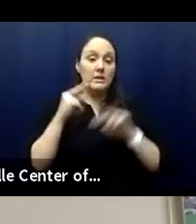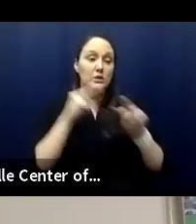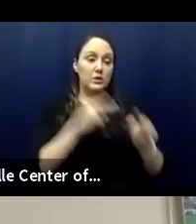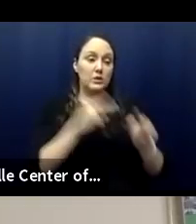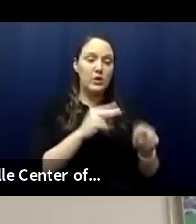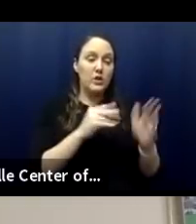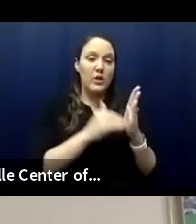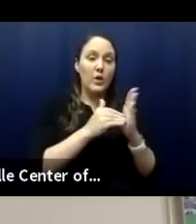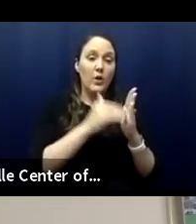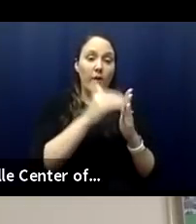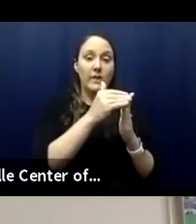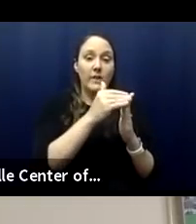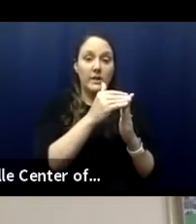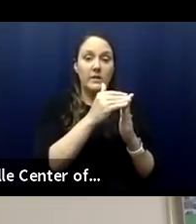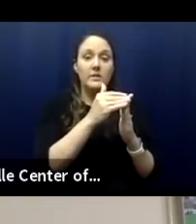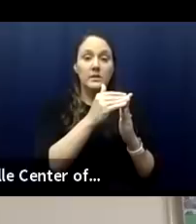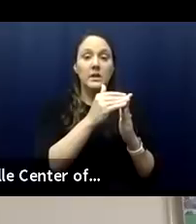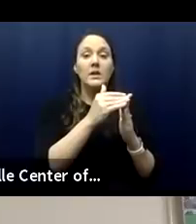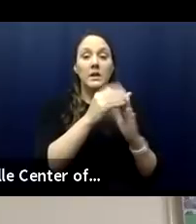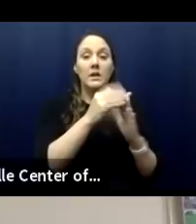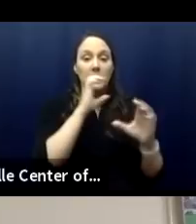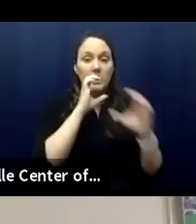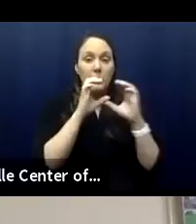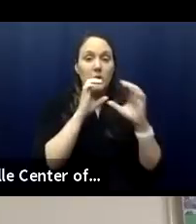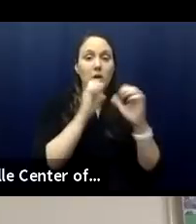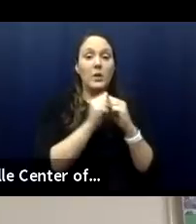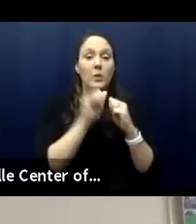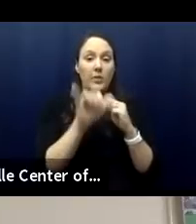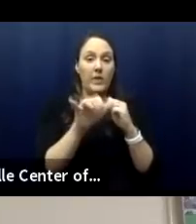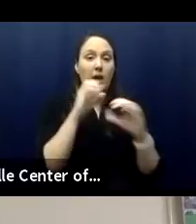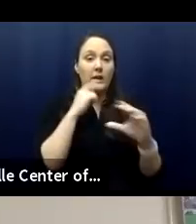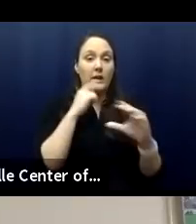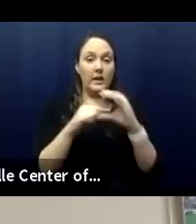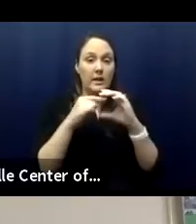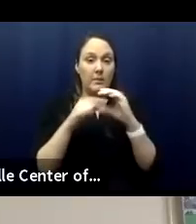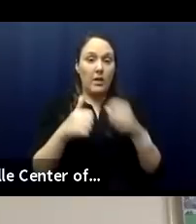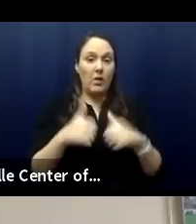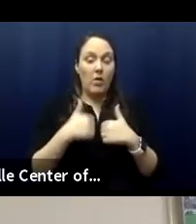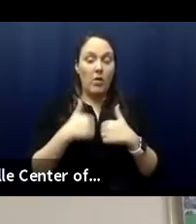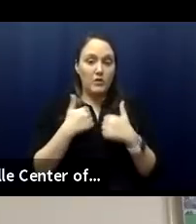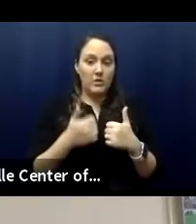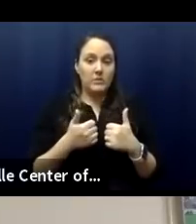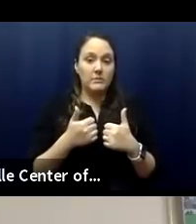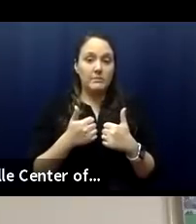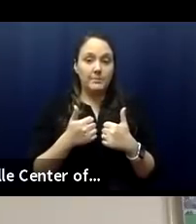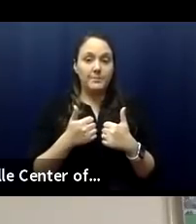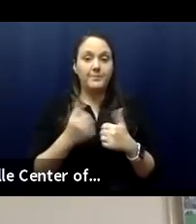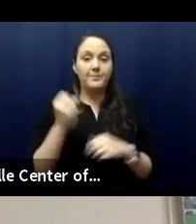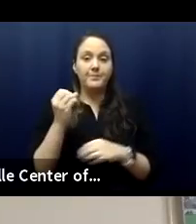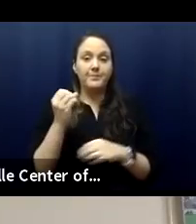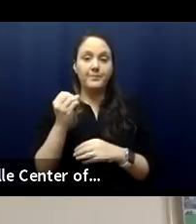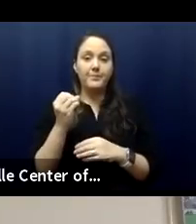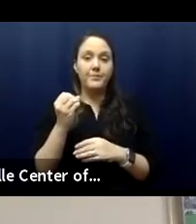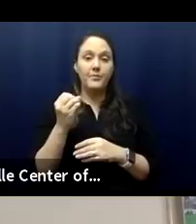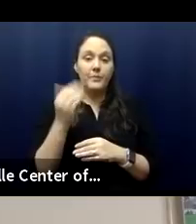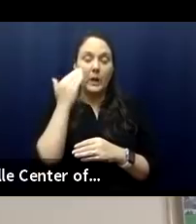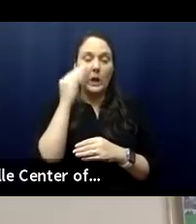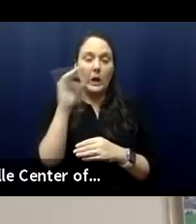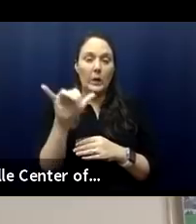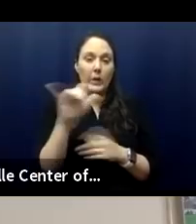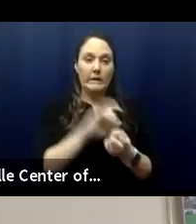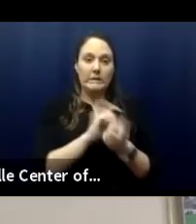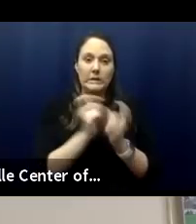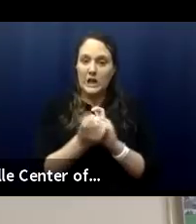basis. We'll be communicating with that email address with you. So I know that's a shift, but